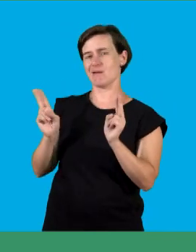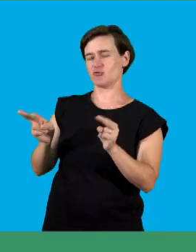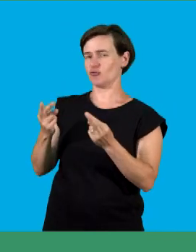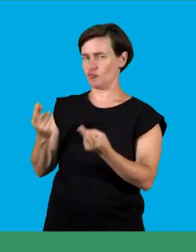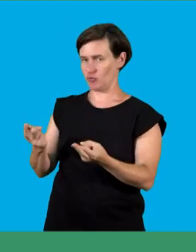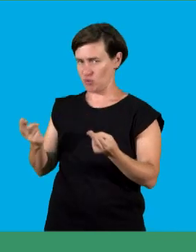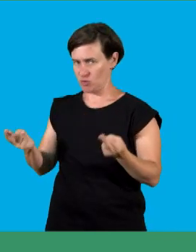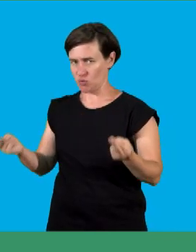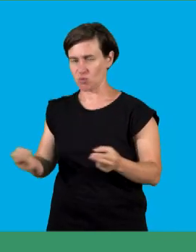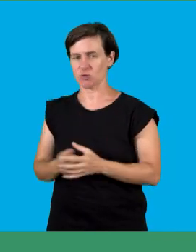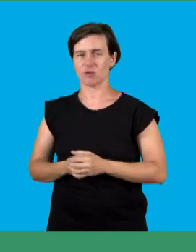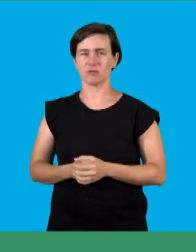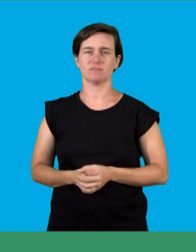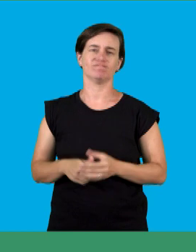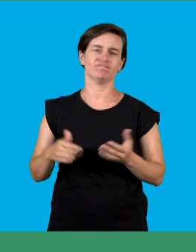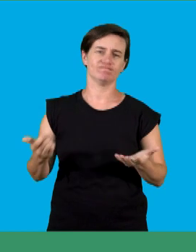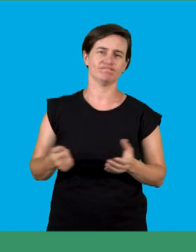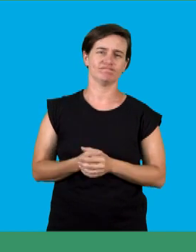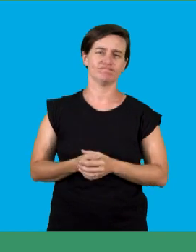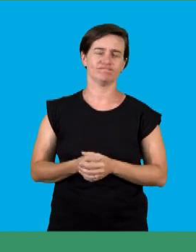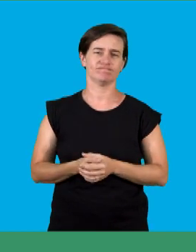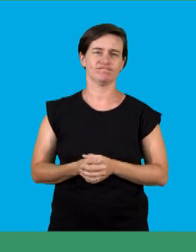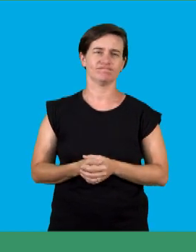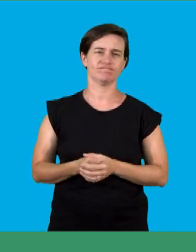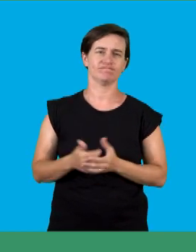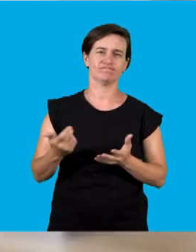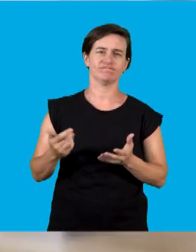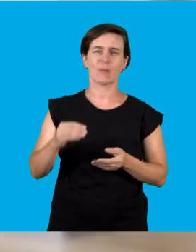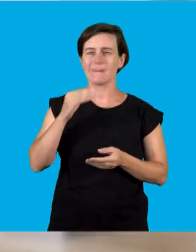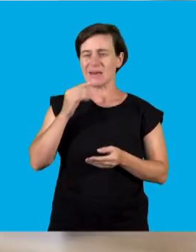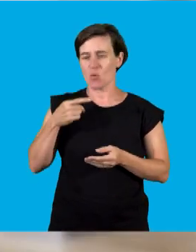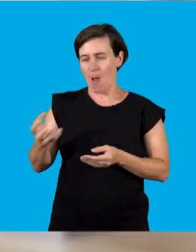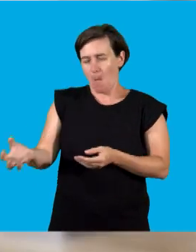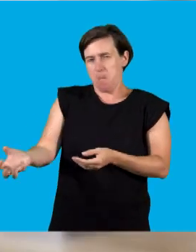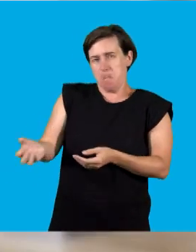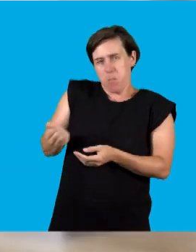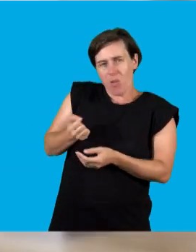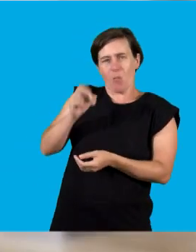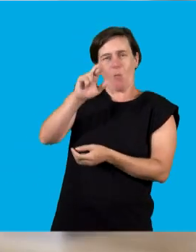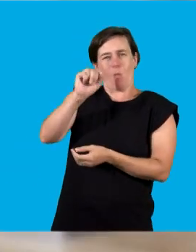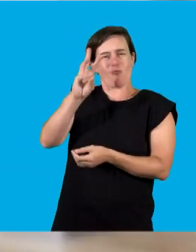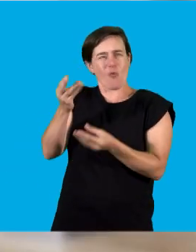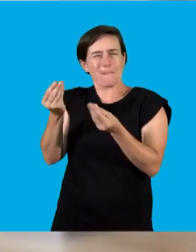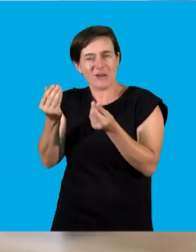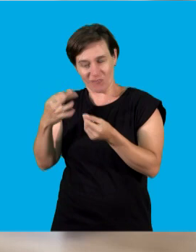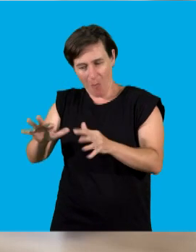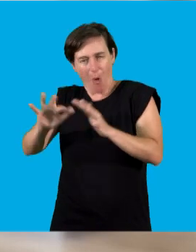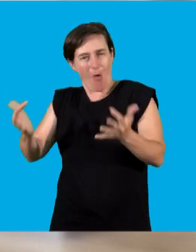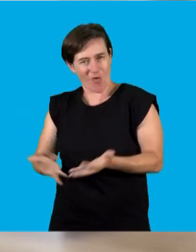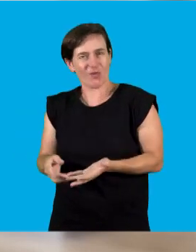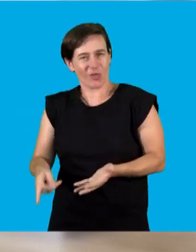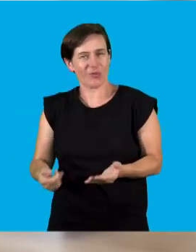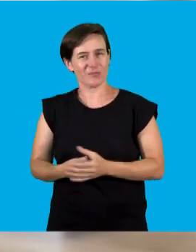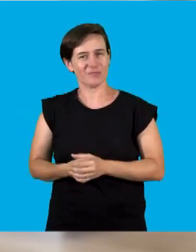natural resources. So this sector basically deals with pulling of raw materials from Mother